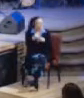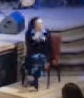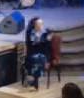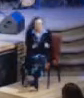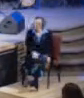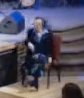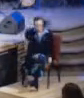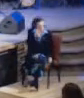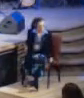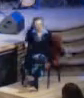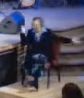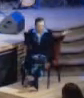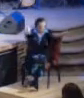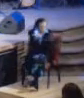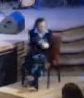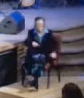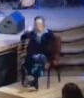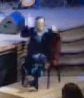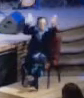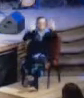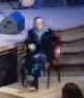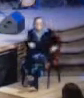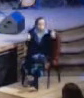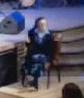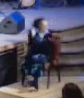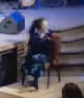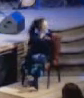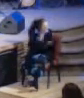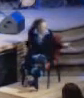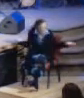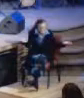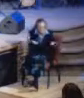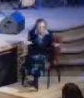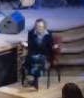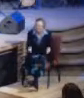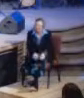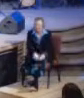man, God's just been so mighty and so powerful in our services.